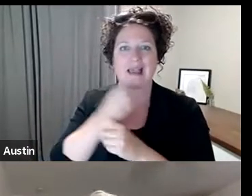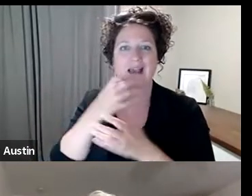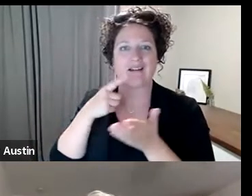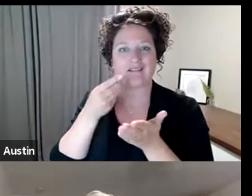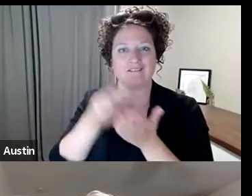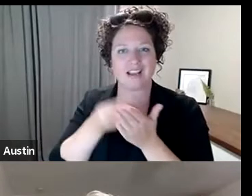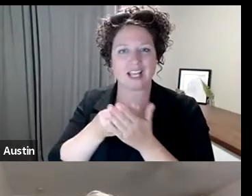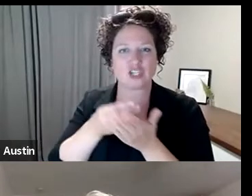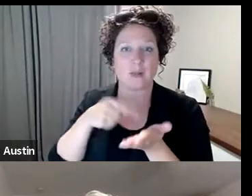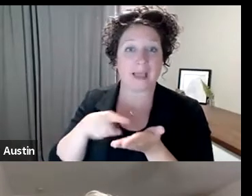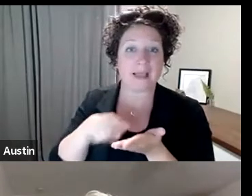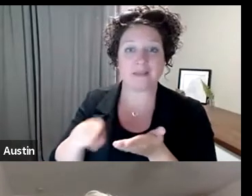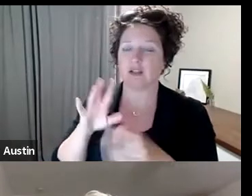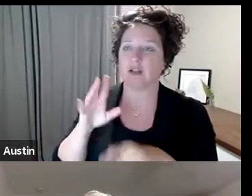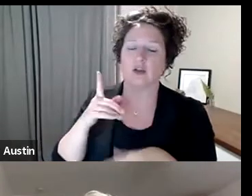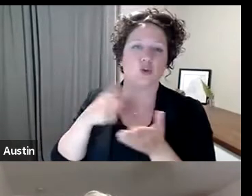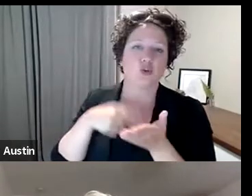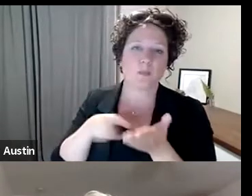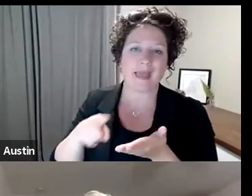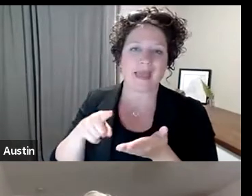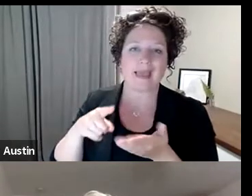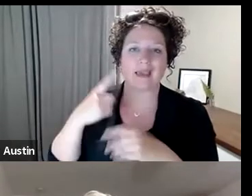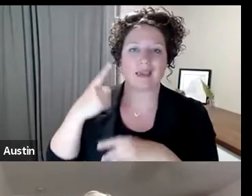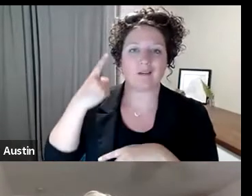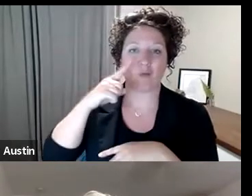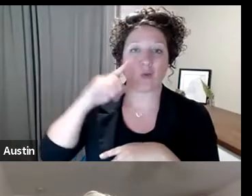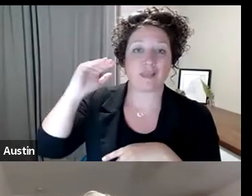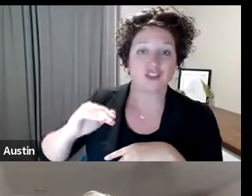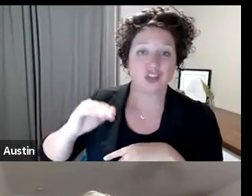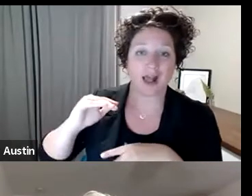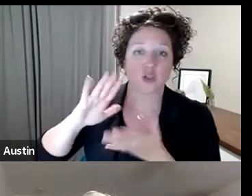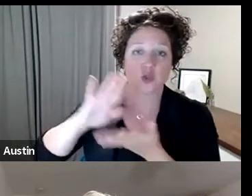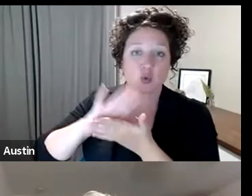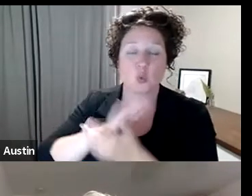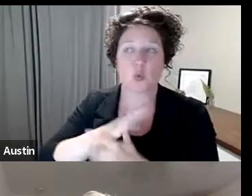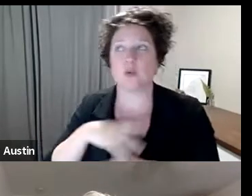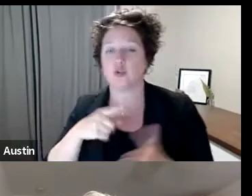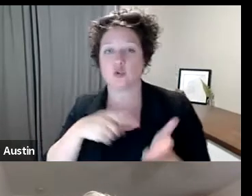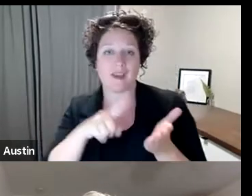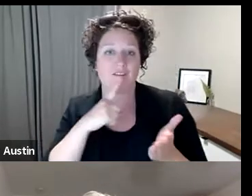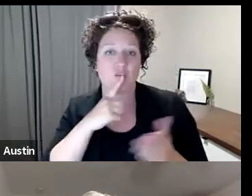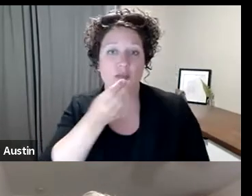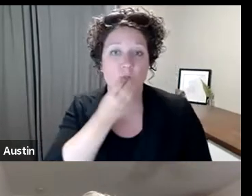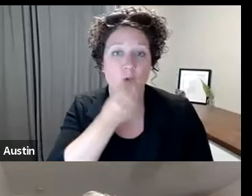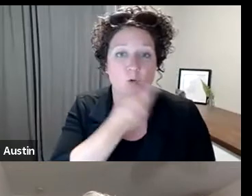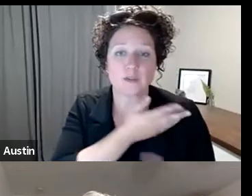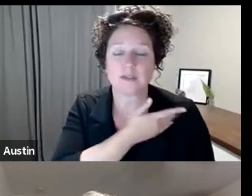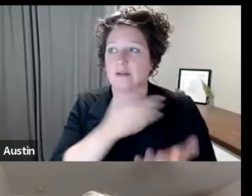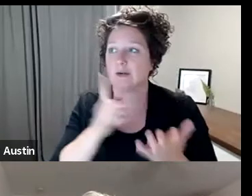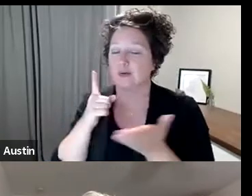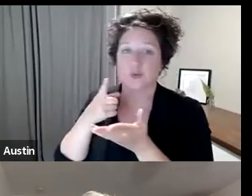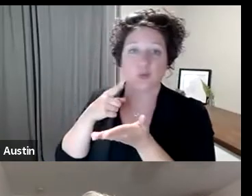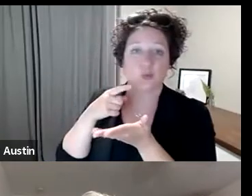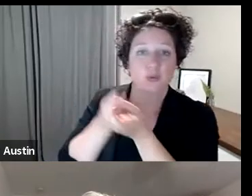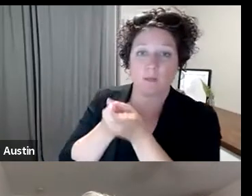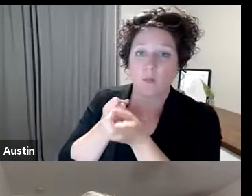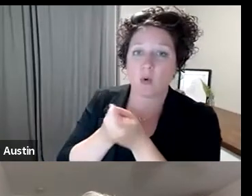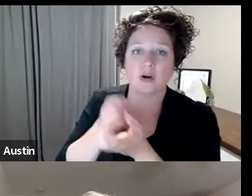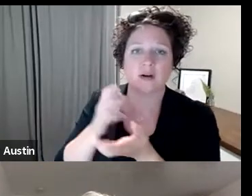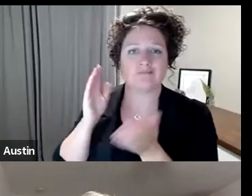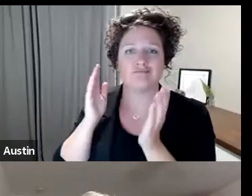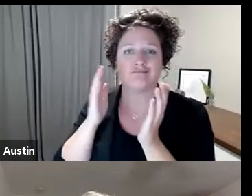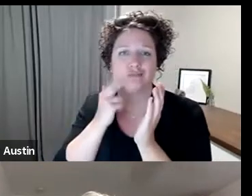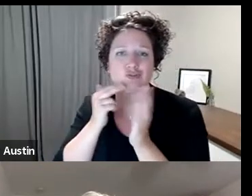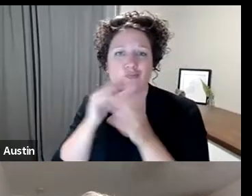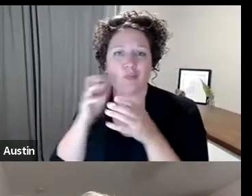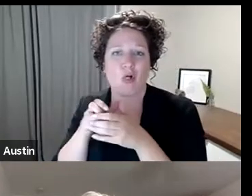her school's school fees, to get the groceries in the door, to support a small business, and to